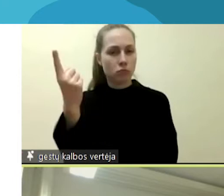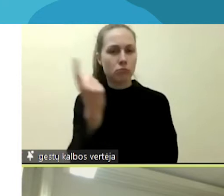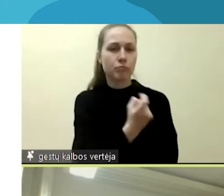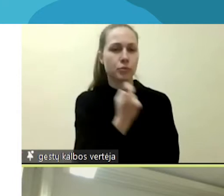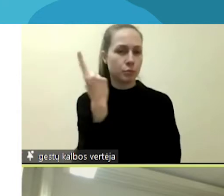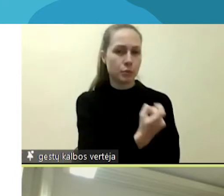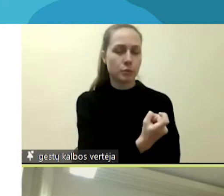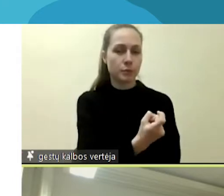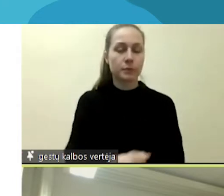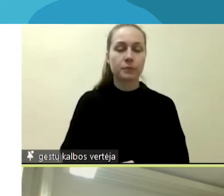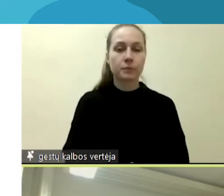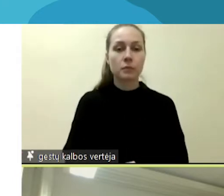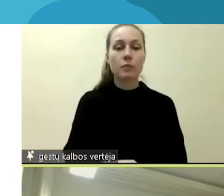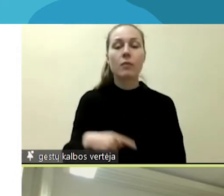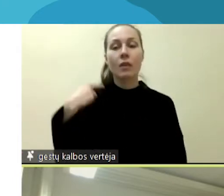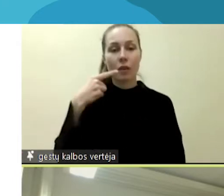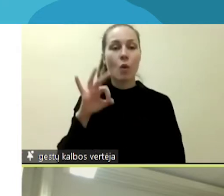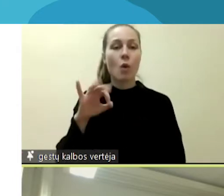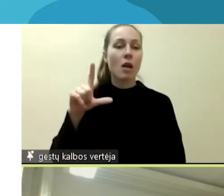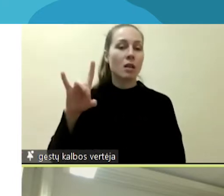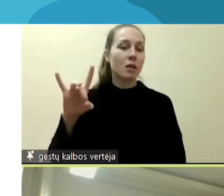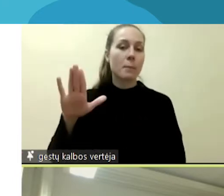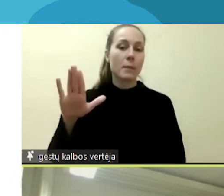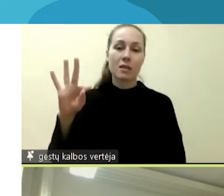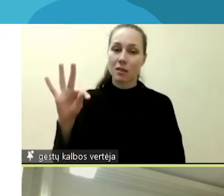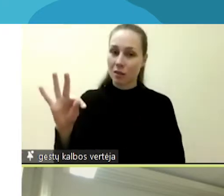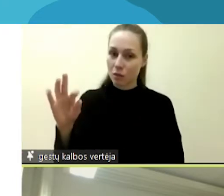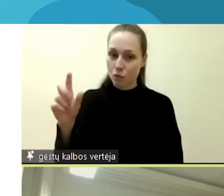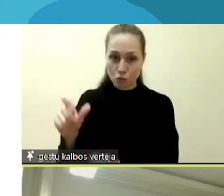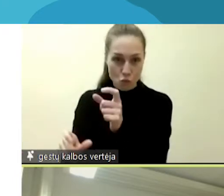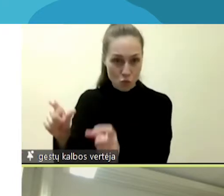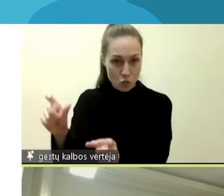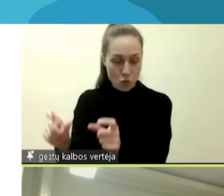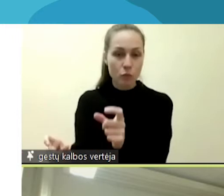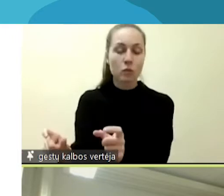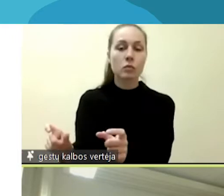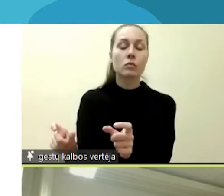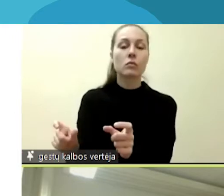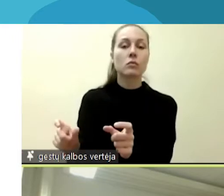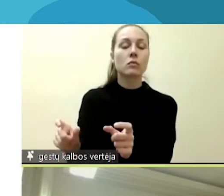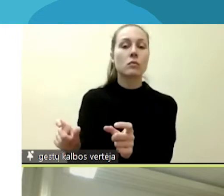the Muslim group, didn't have so much trust in the police. So